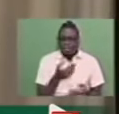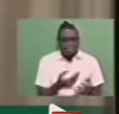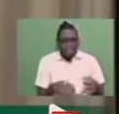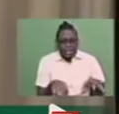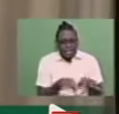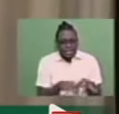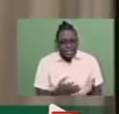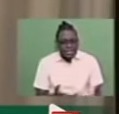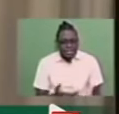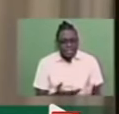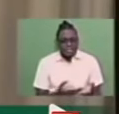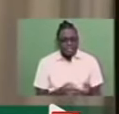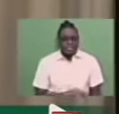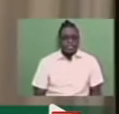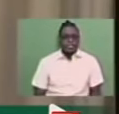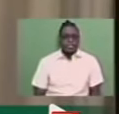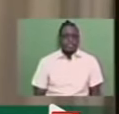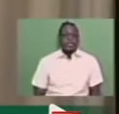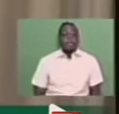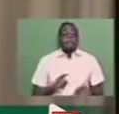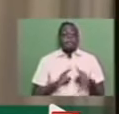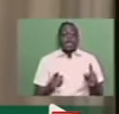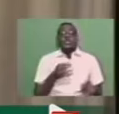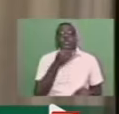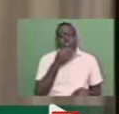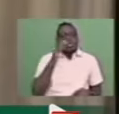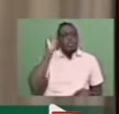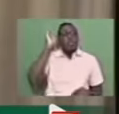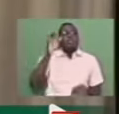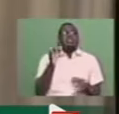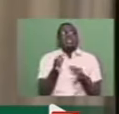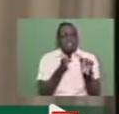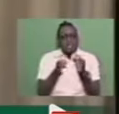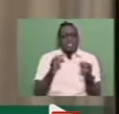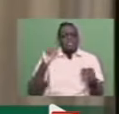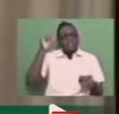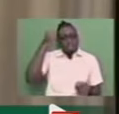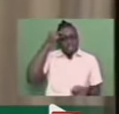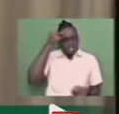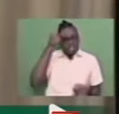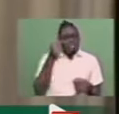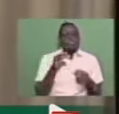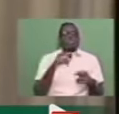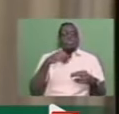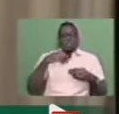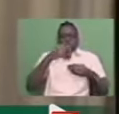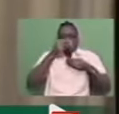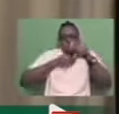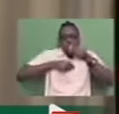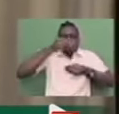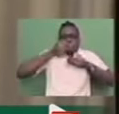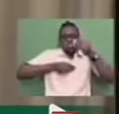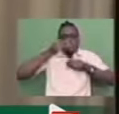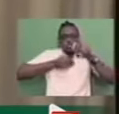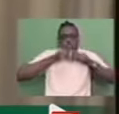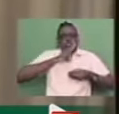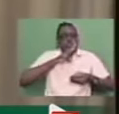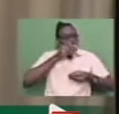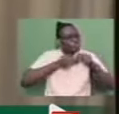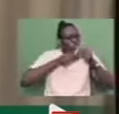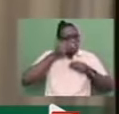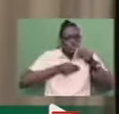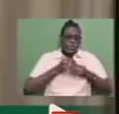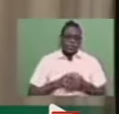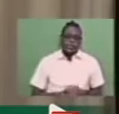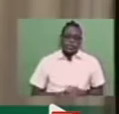to expose incompetence and hypocrisy as it relates to security. When I speak about empathy and